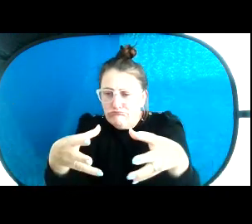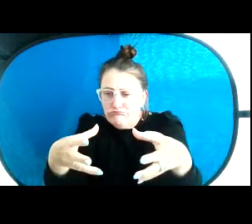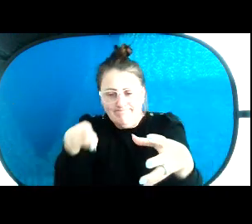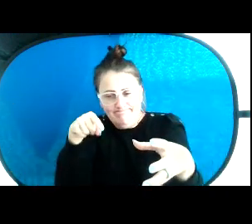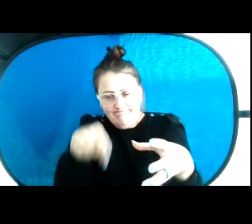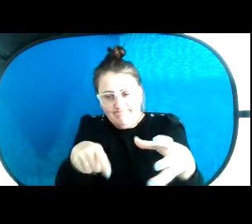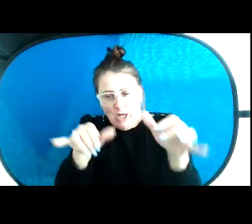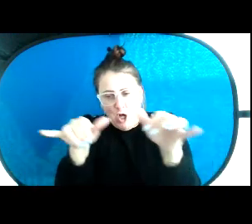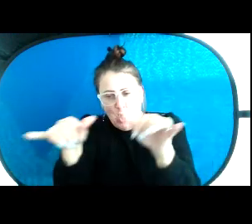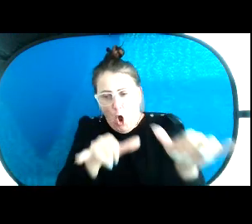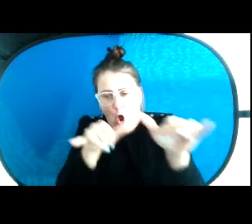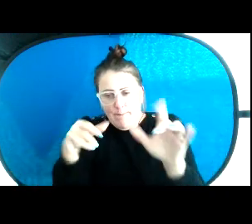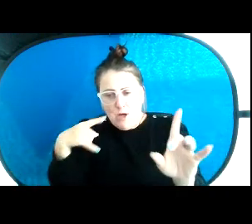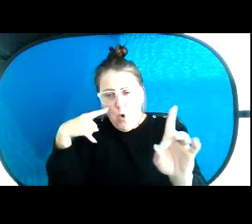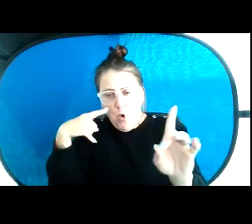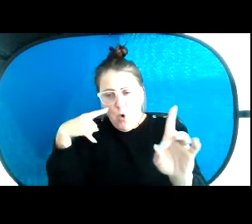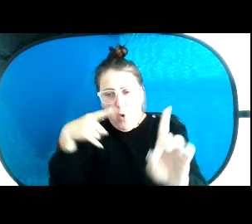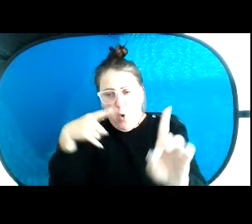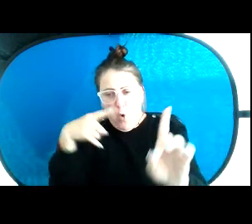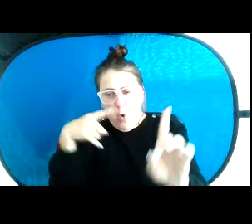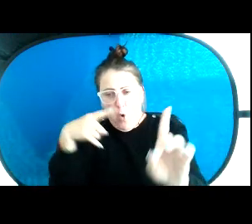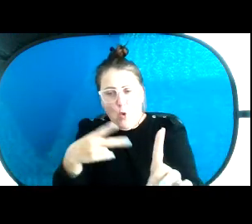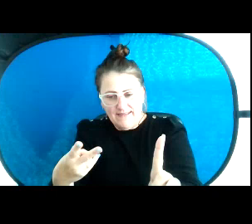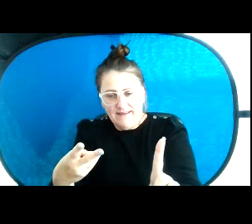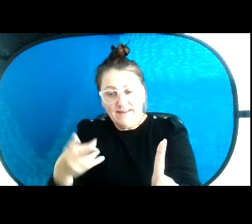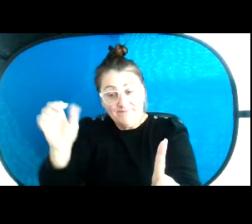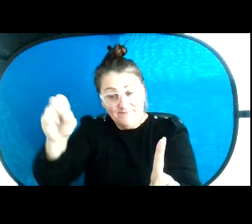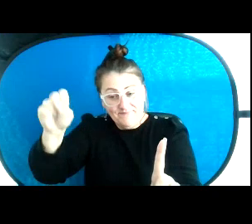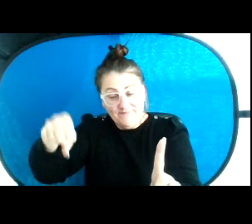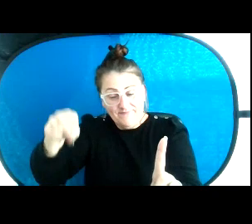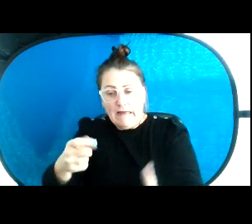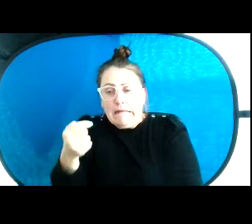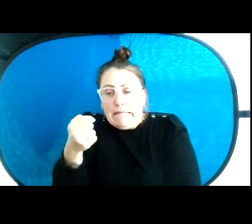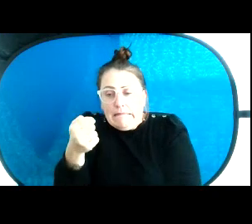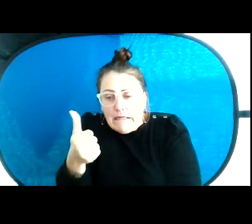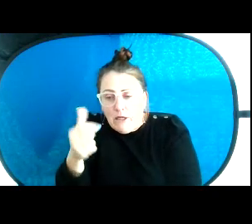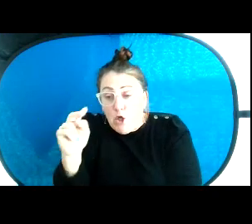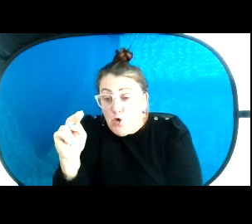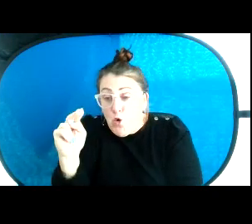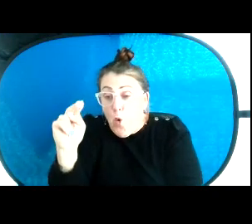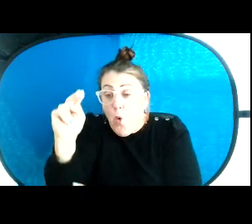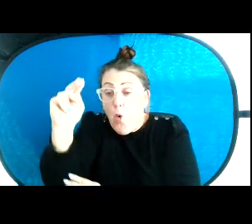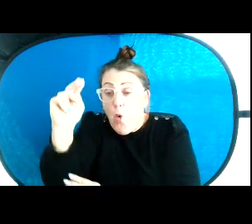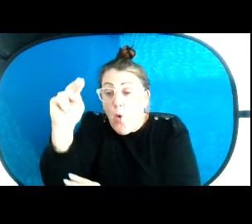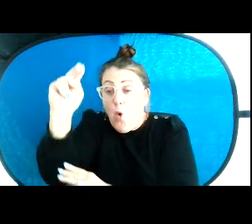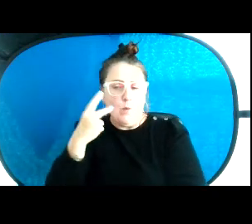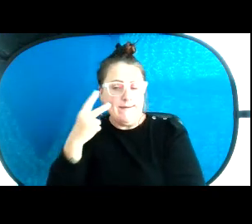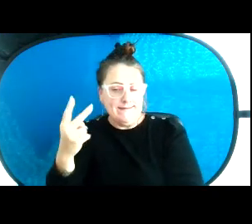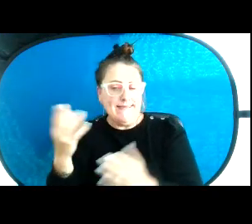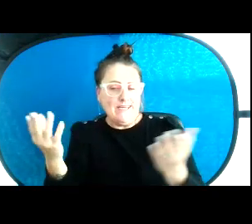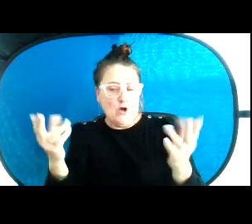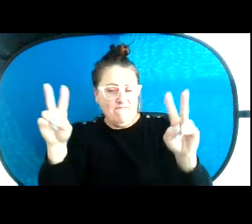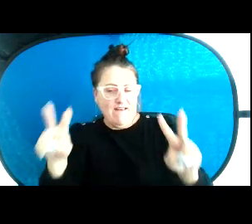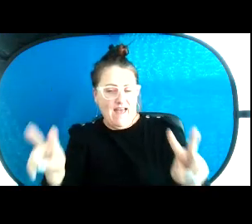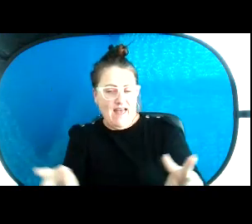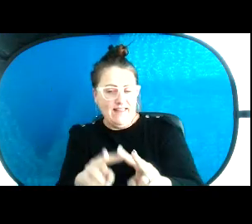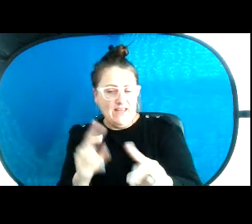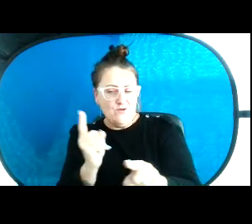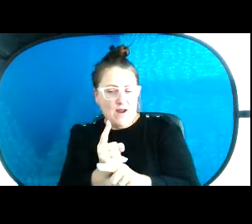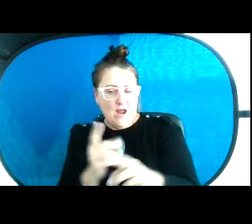goal. We see that. And even though, they're a little bit north, we see that in the valley all the time, right? We come together and